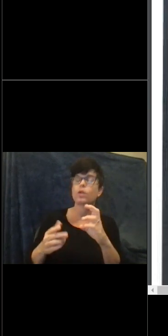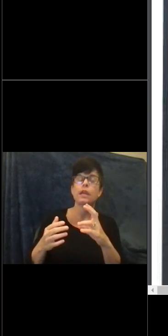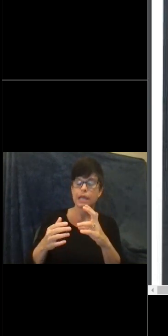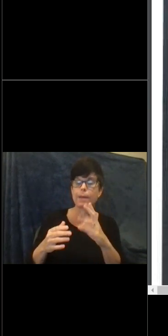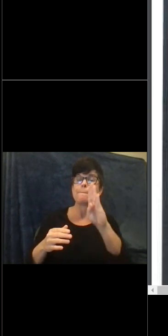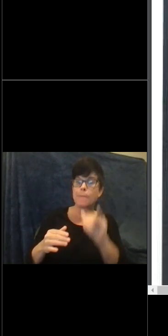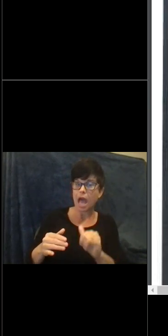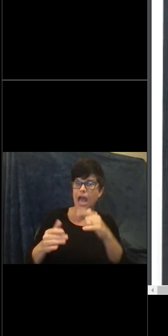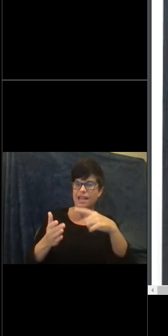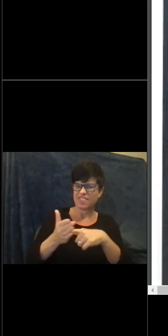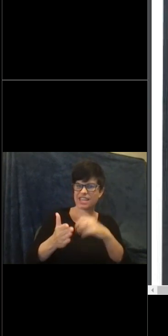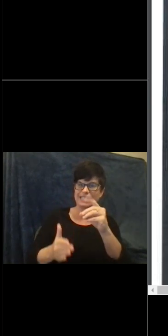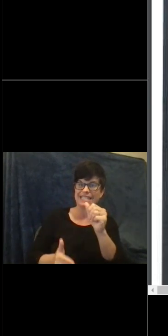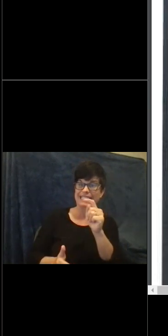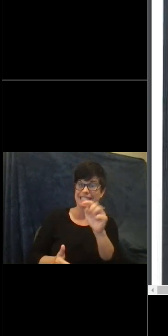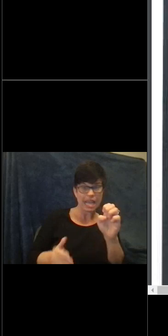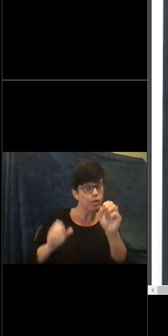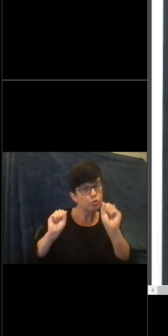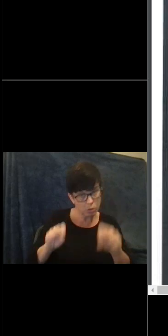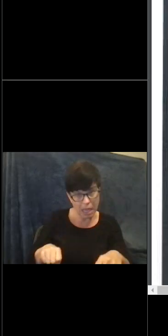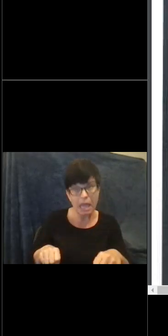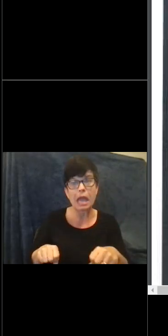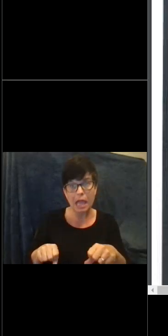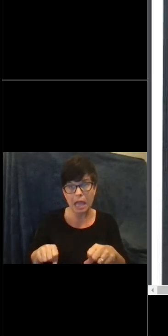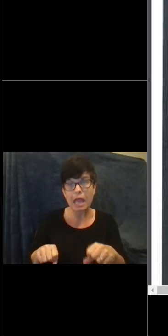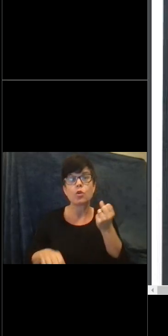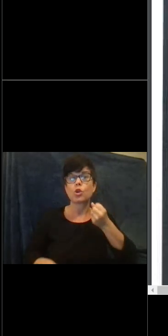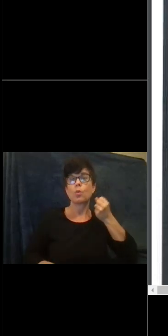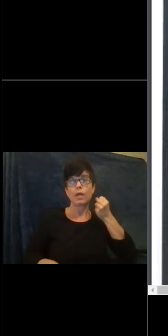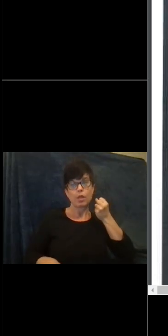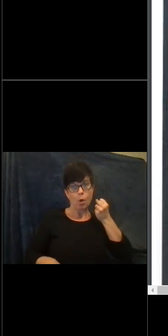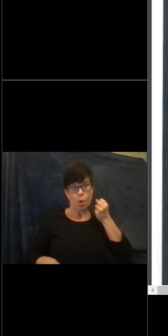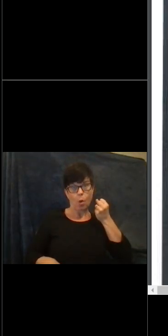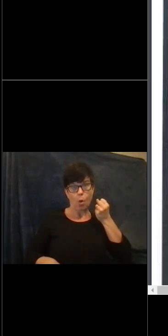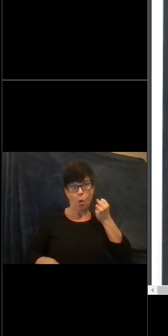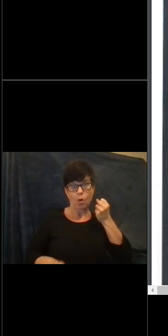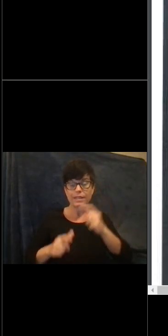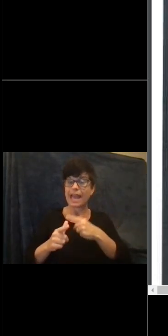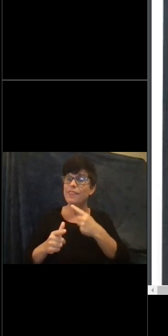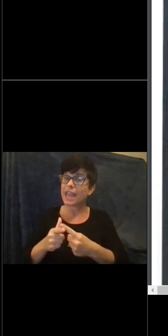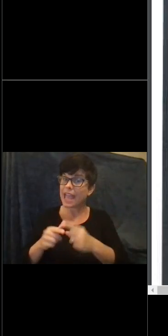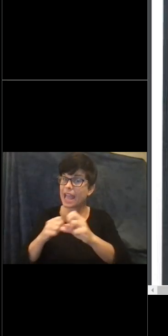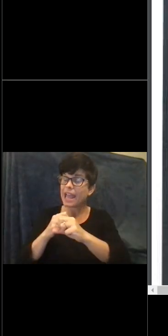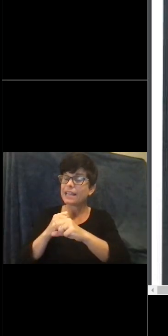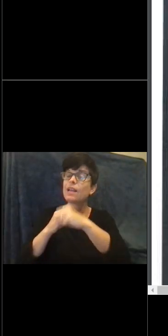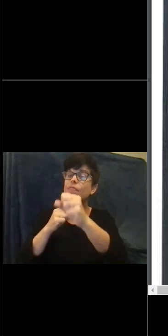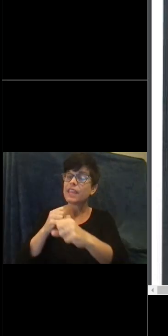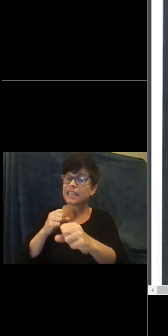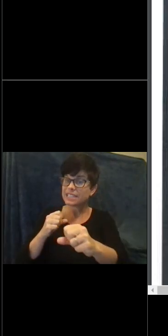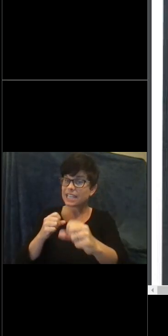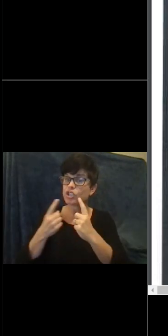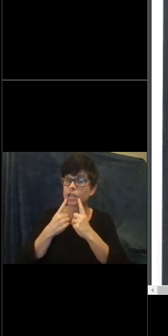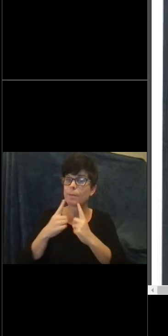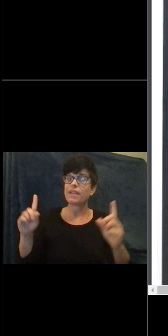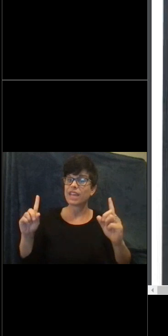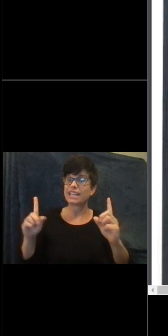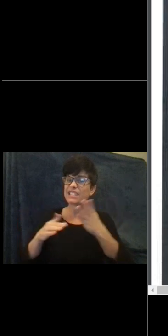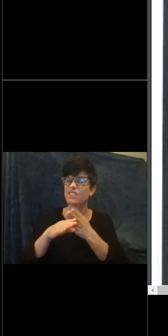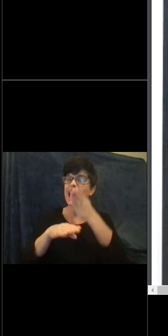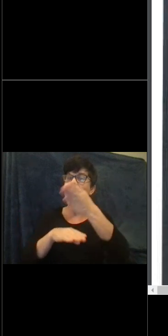you can withhold enforcement until that time and then make the extension effective only after those happen. Or you can make the